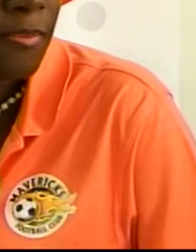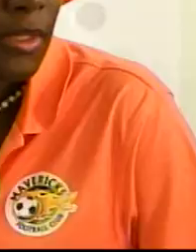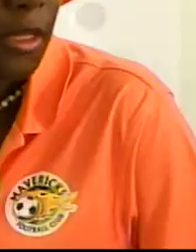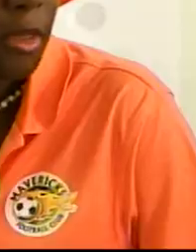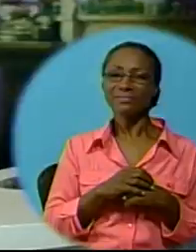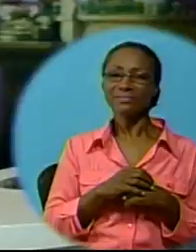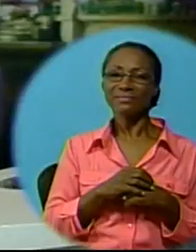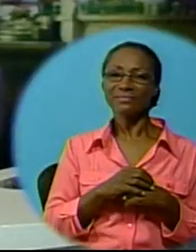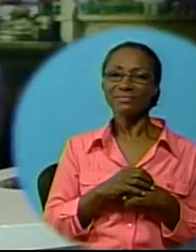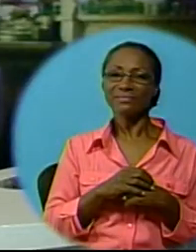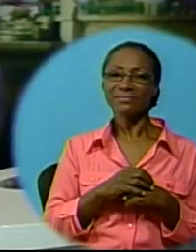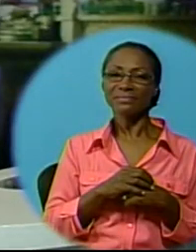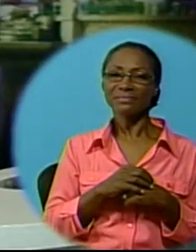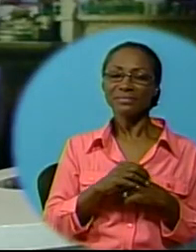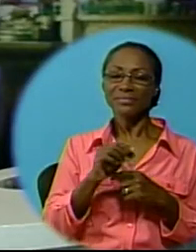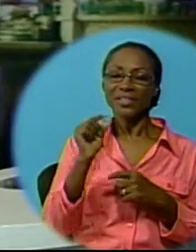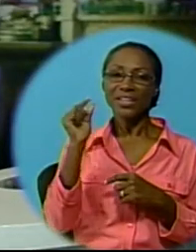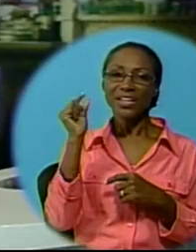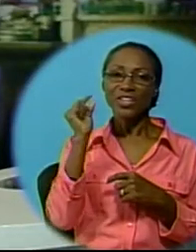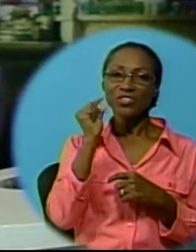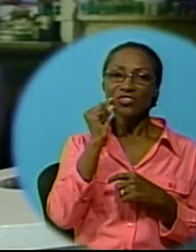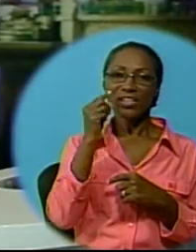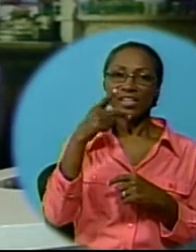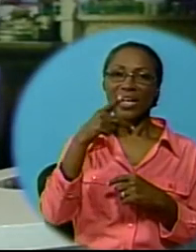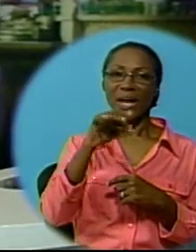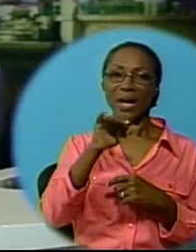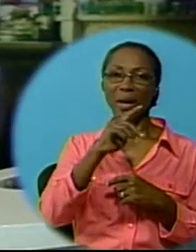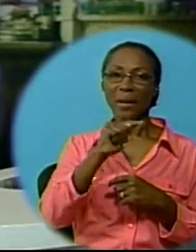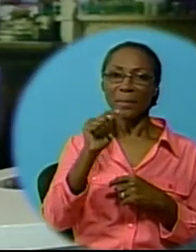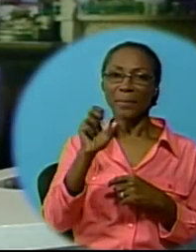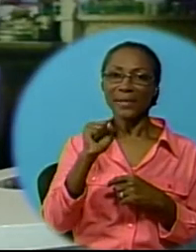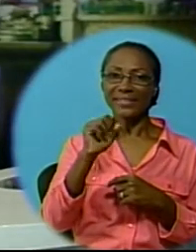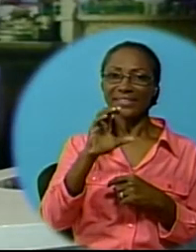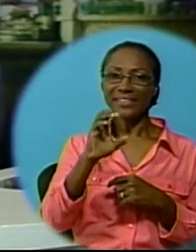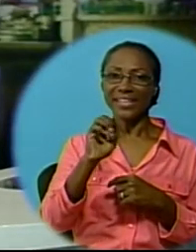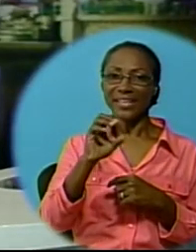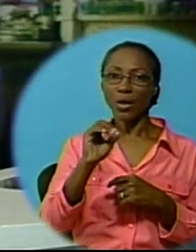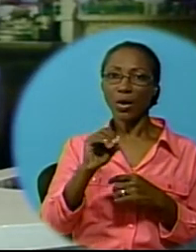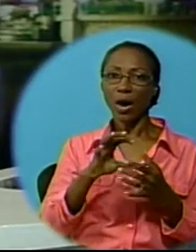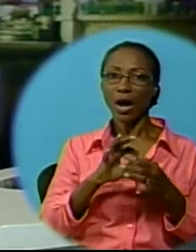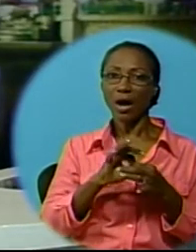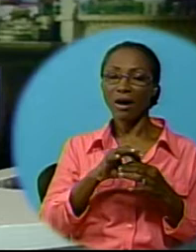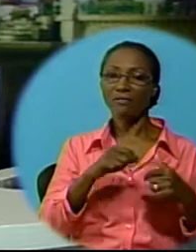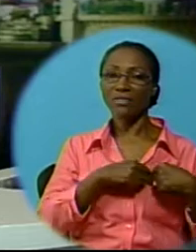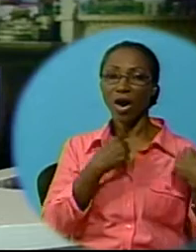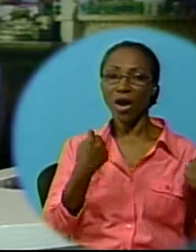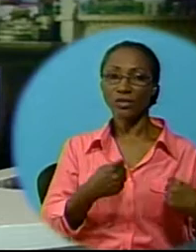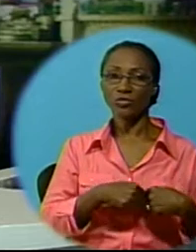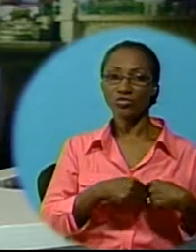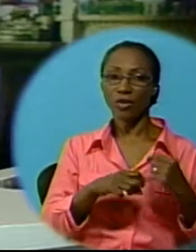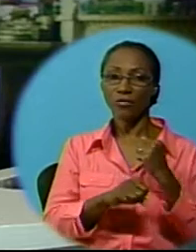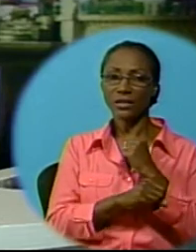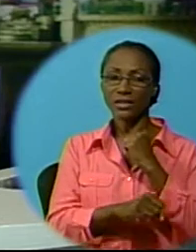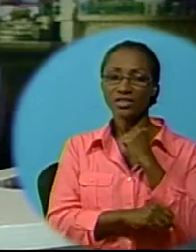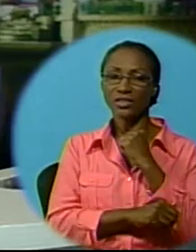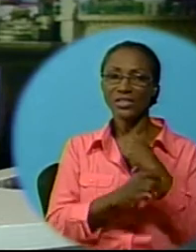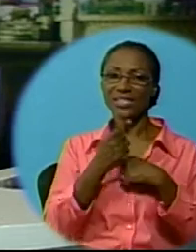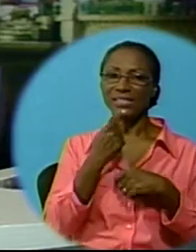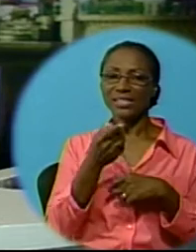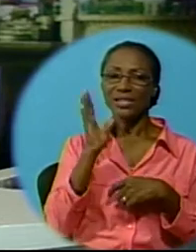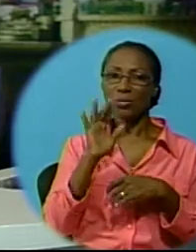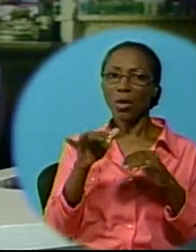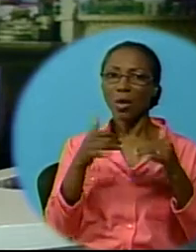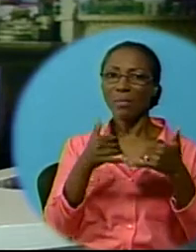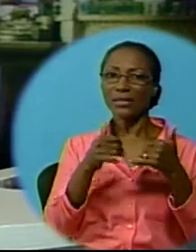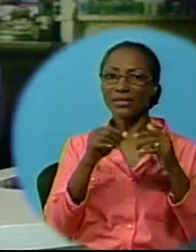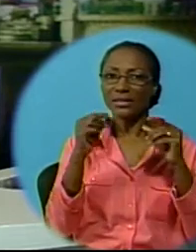that. Meanwhile, Gina Pitts, CEO of the Heart and Stroke Foundation, says they will be measuring the success of the initiative